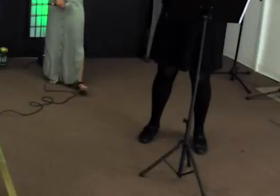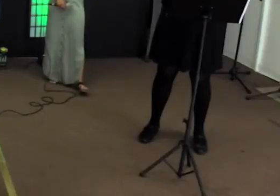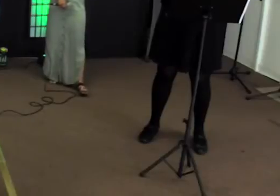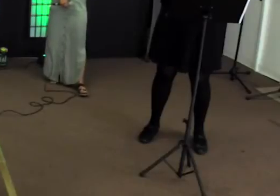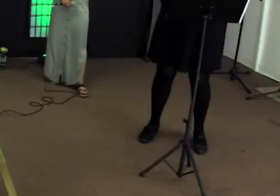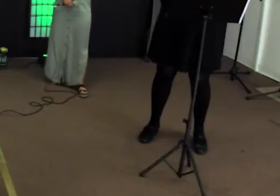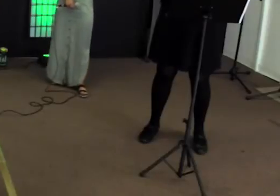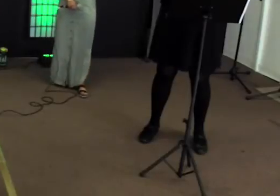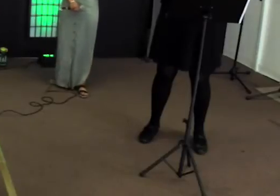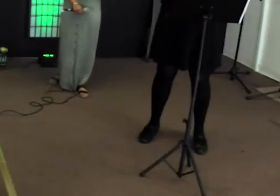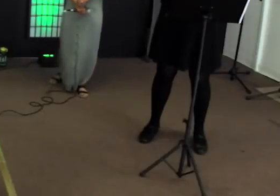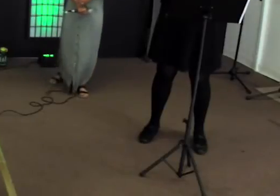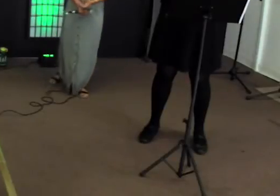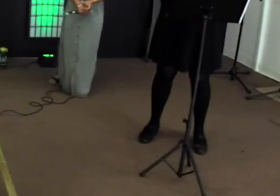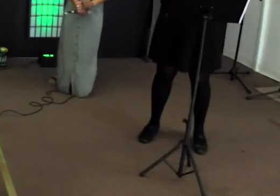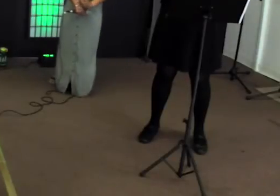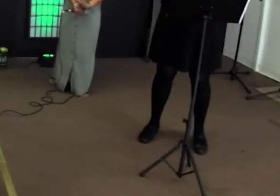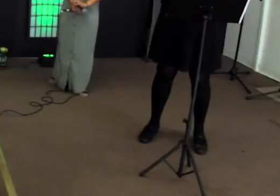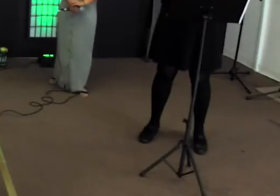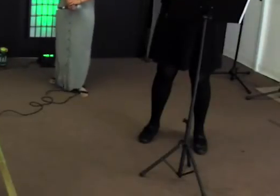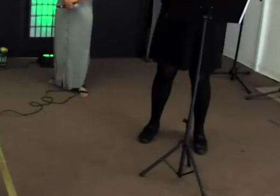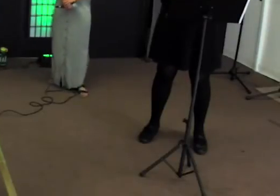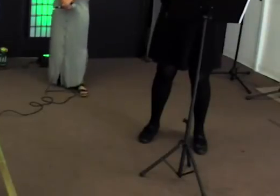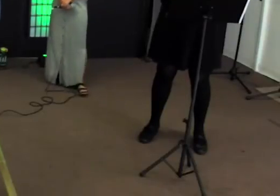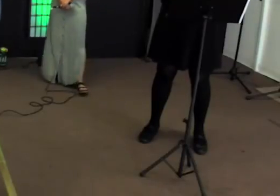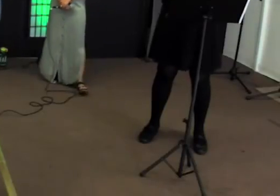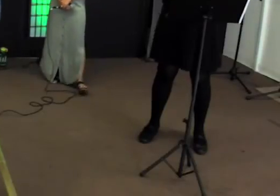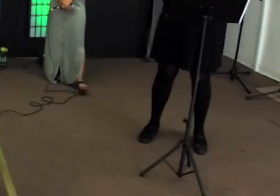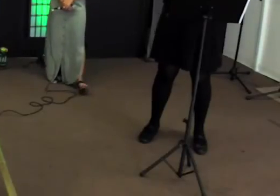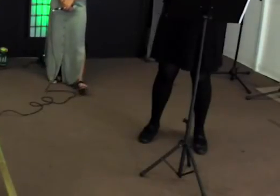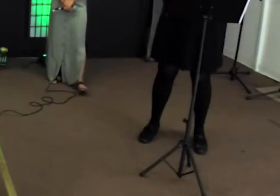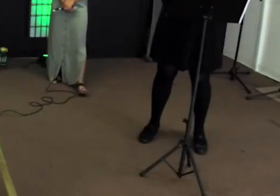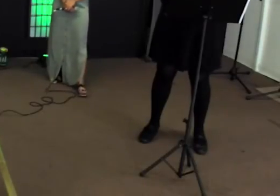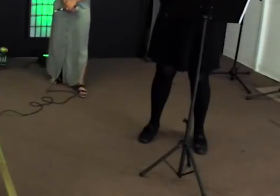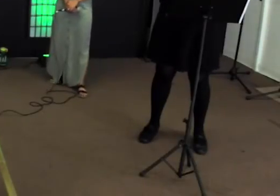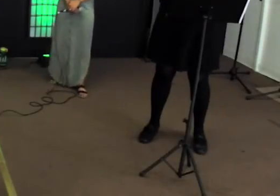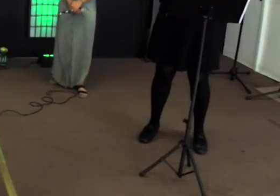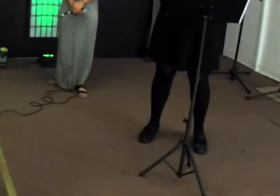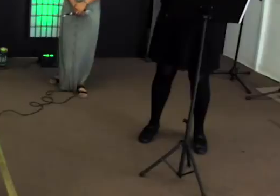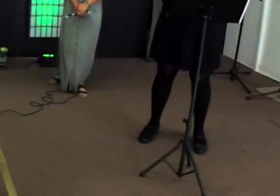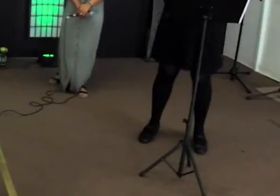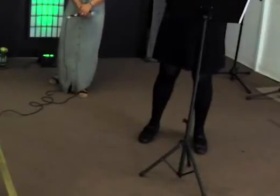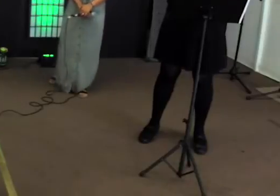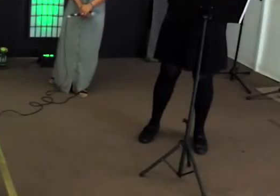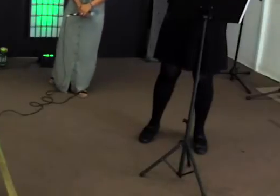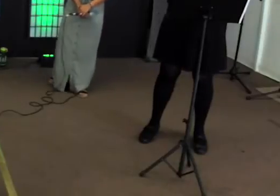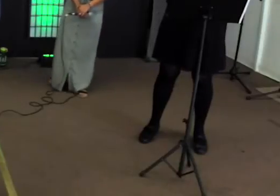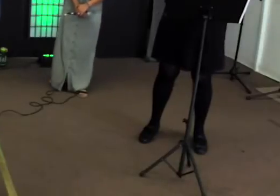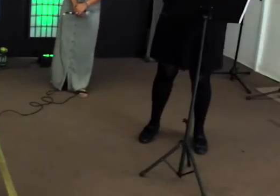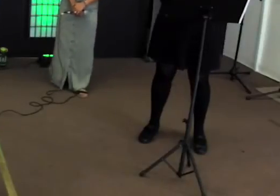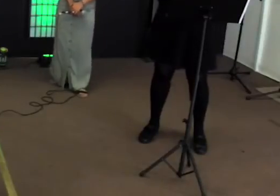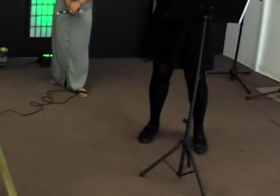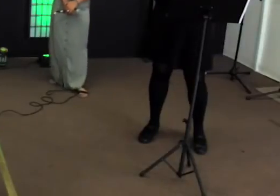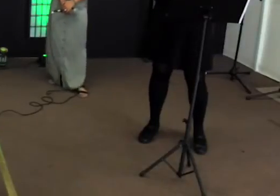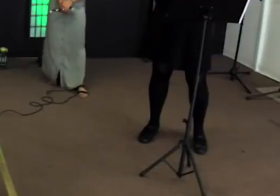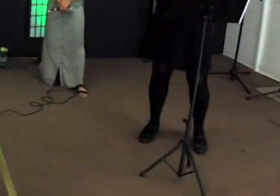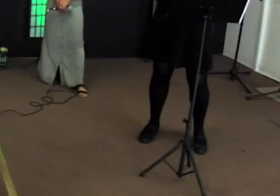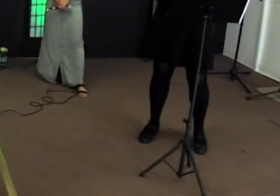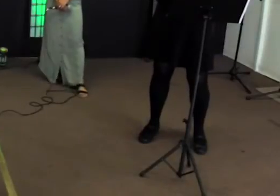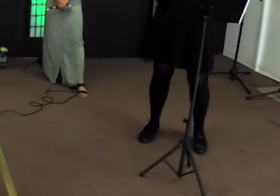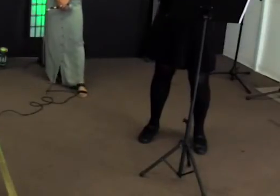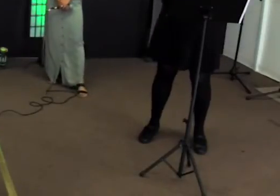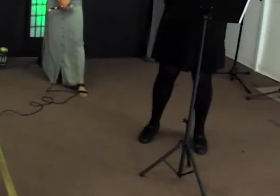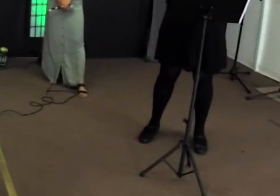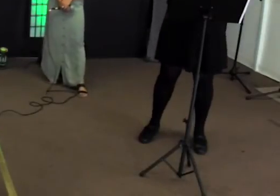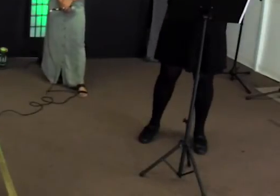thanks for them, and we pray that you would help us to just have an abundance of gratitude and thankfulness